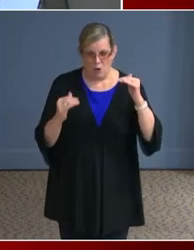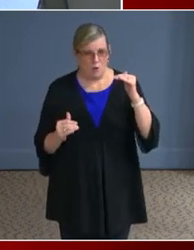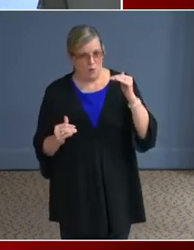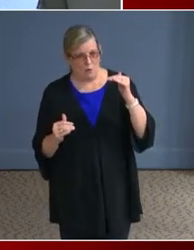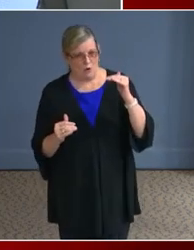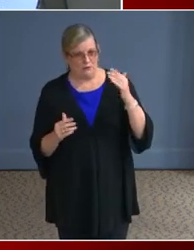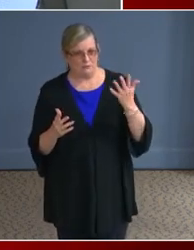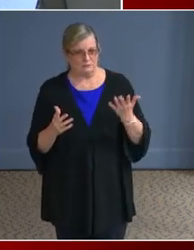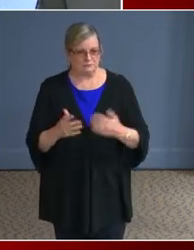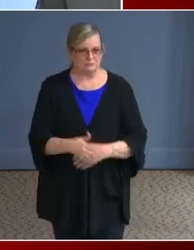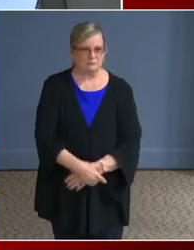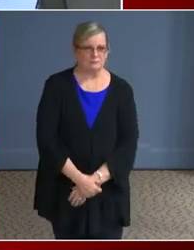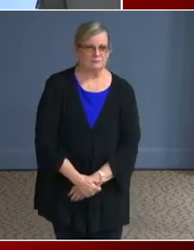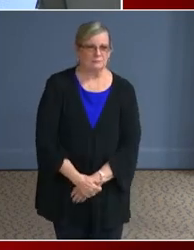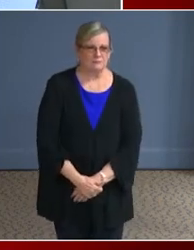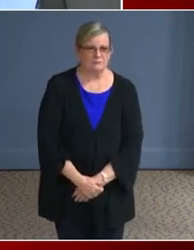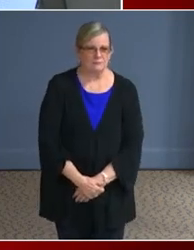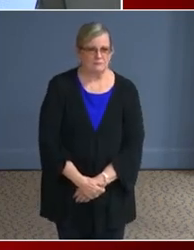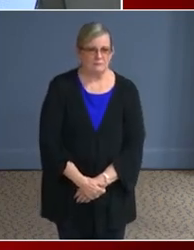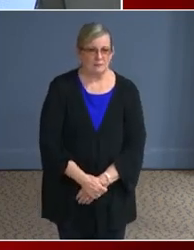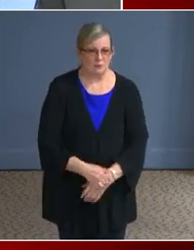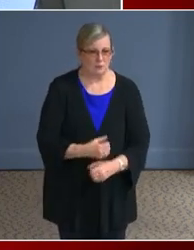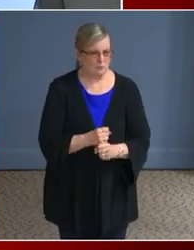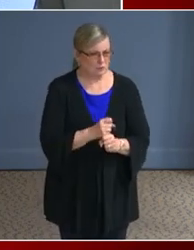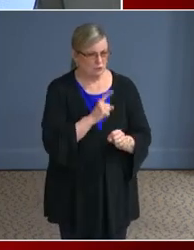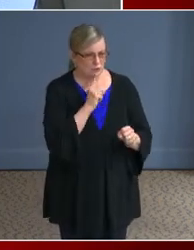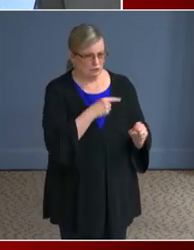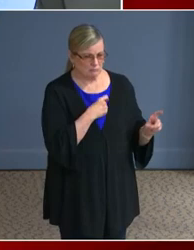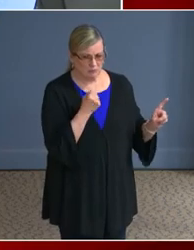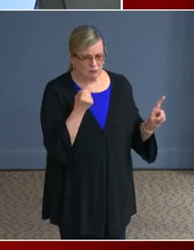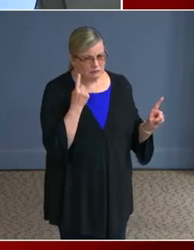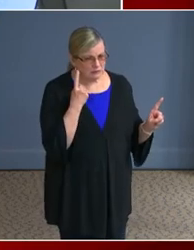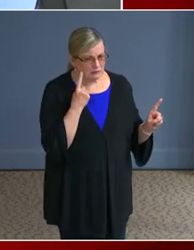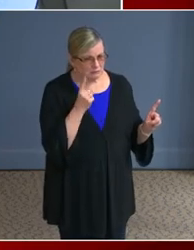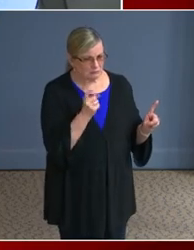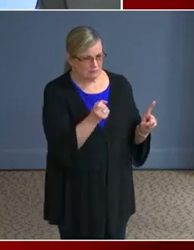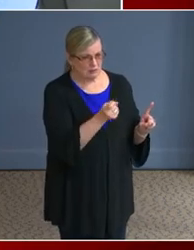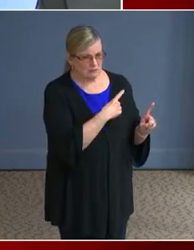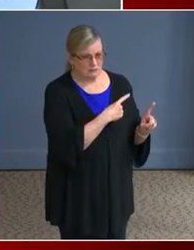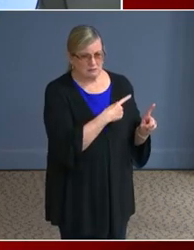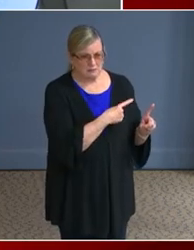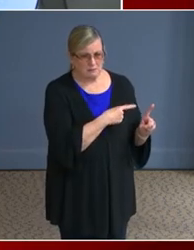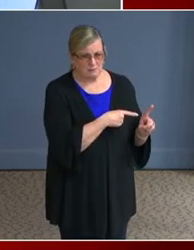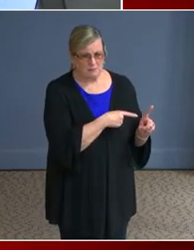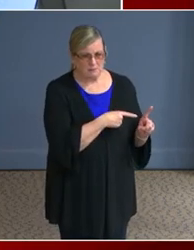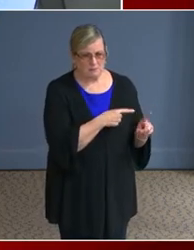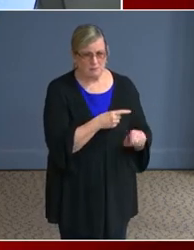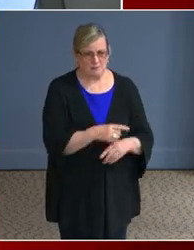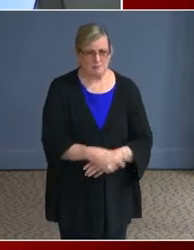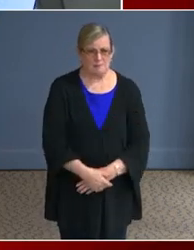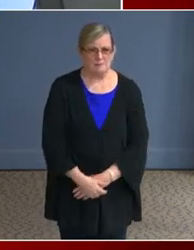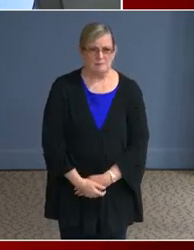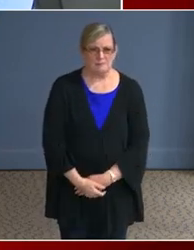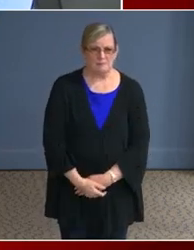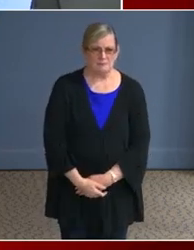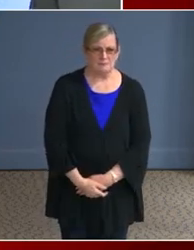reported. So just to make sure I understand, this is a problem with the... Thank you,